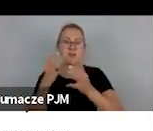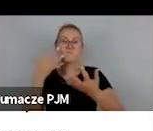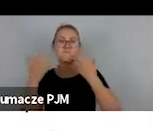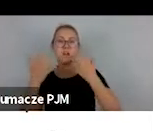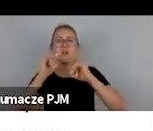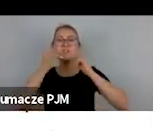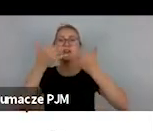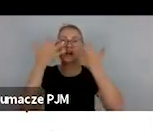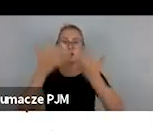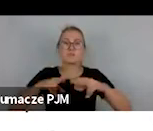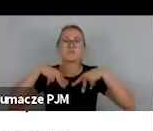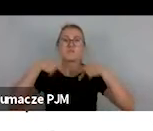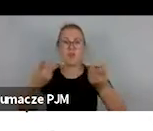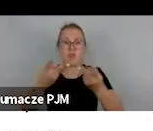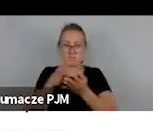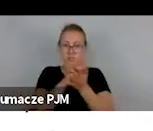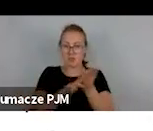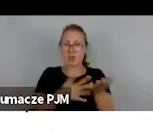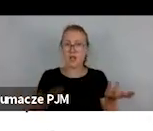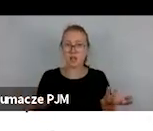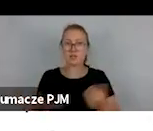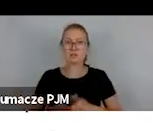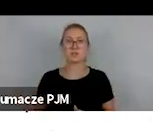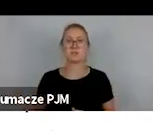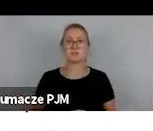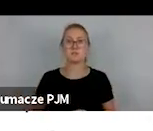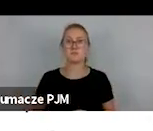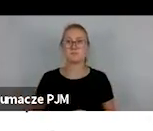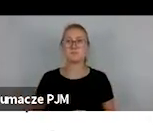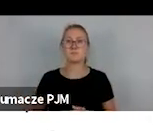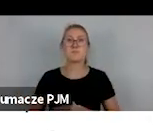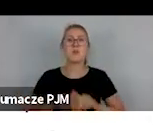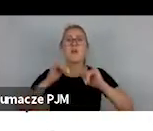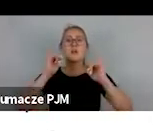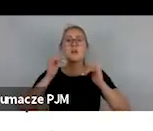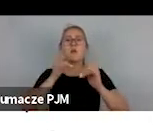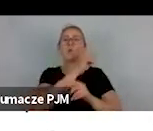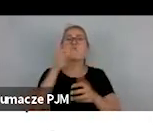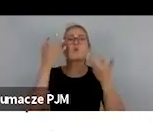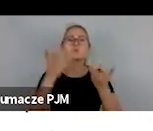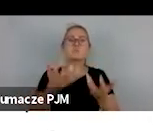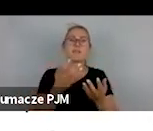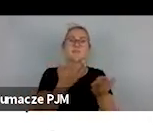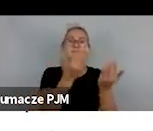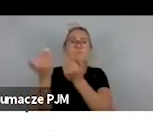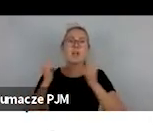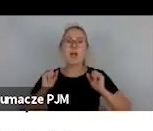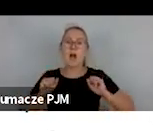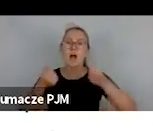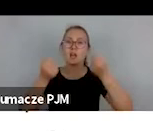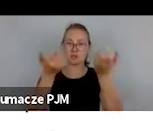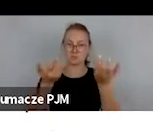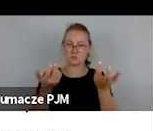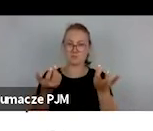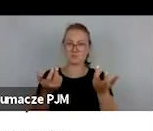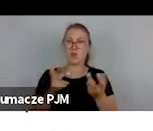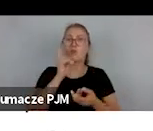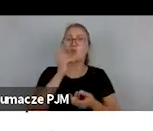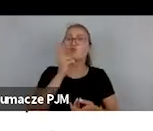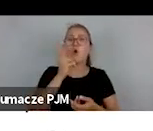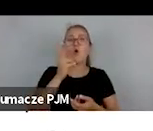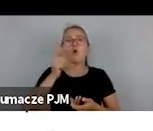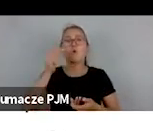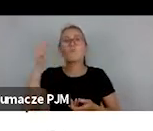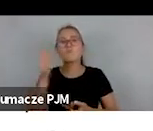that, after all, is what we're trying to do, is not just change individuals, but change societies so that violence becomes unacceptable and that